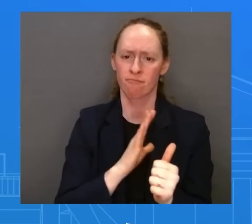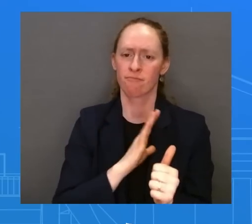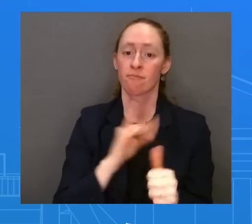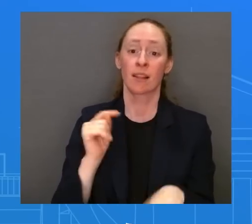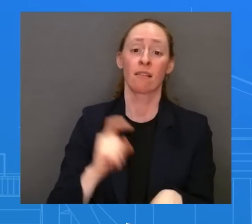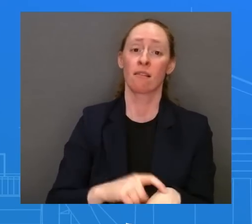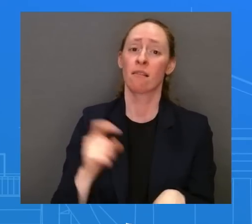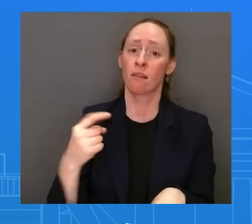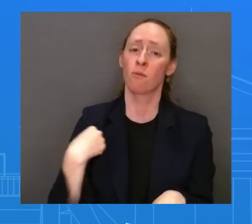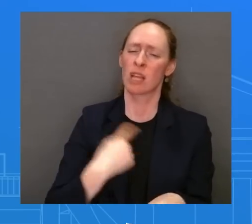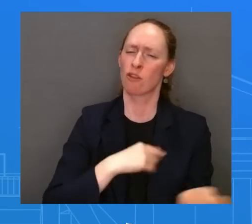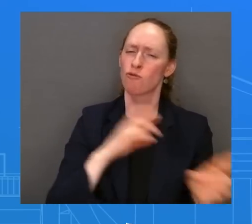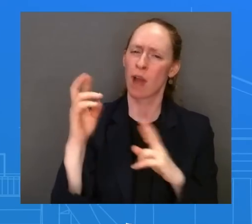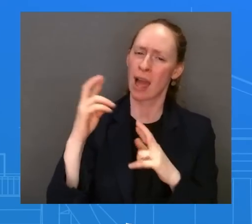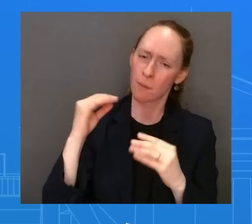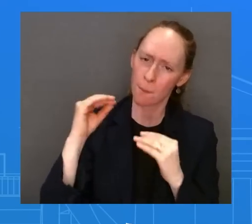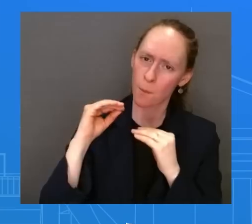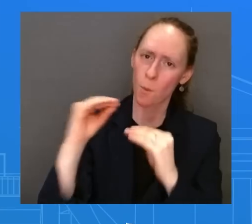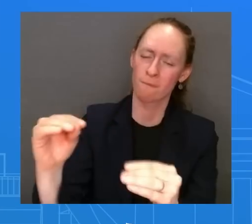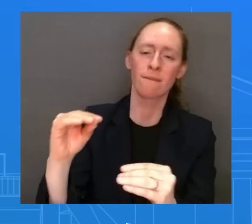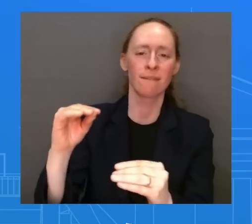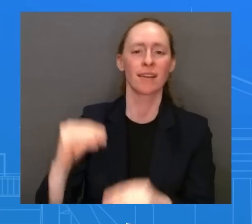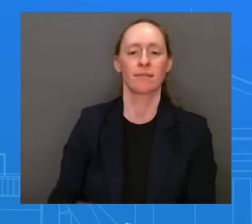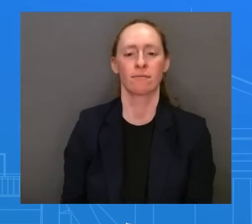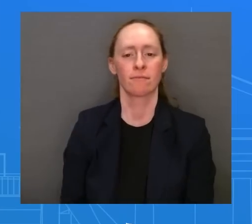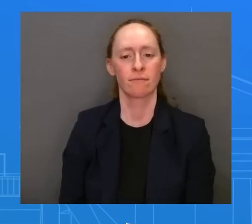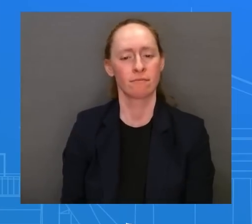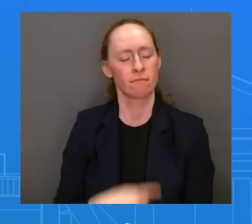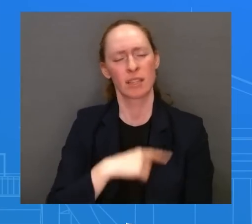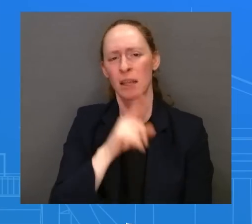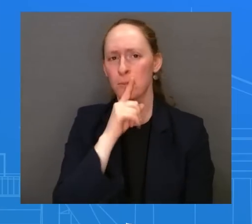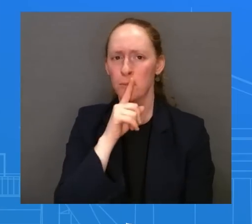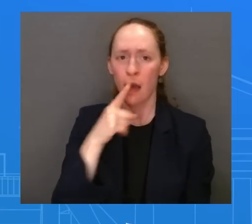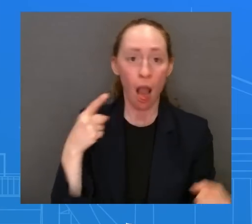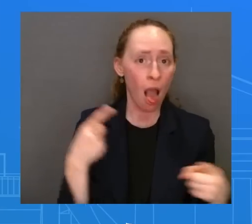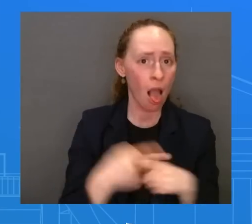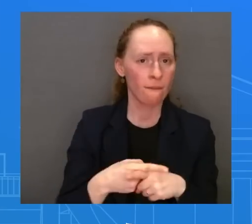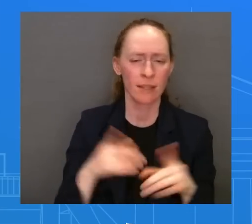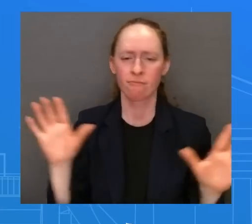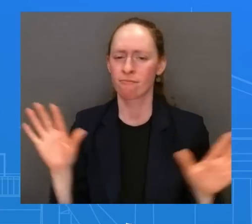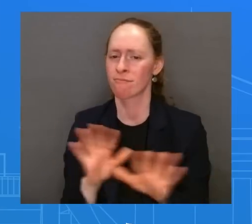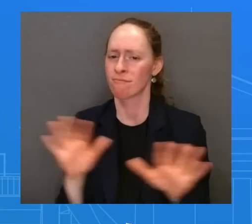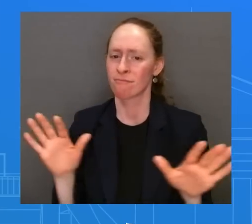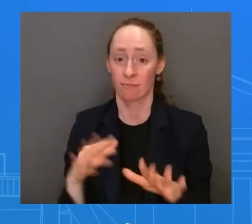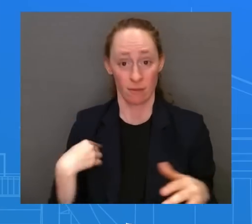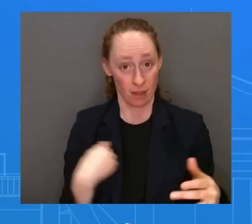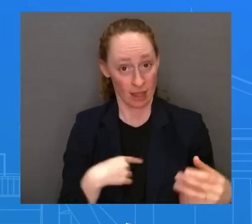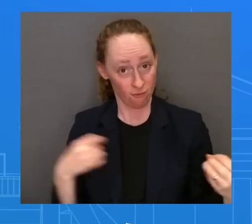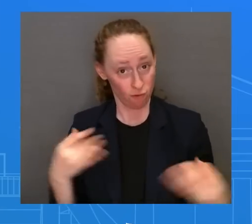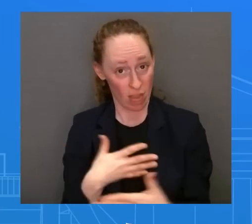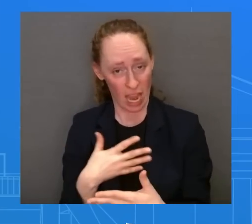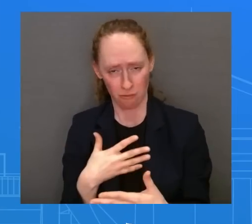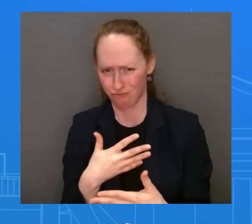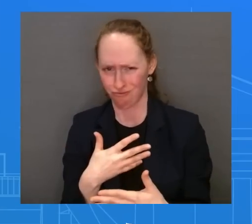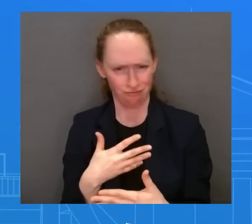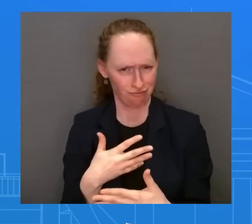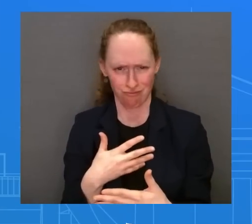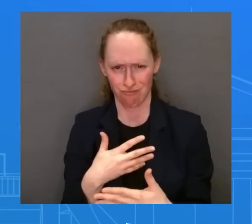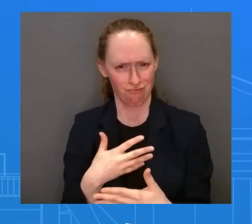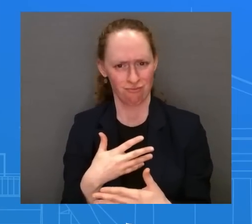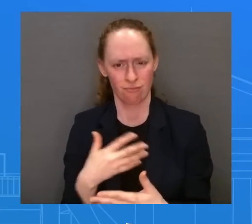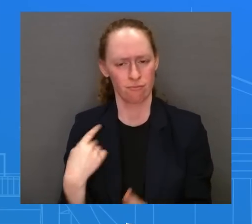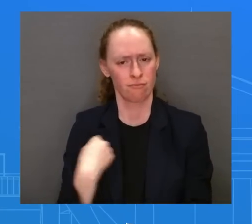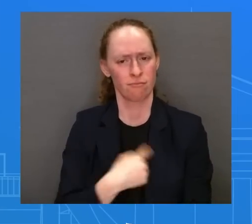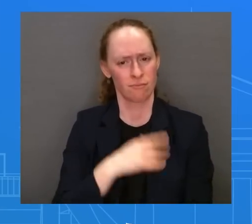all unabashed or we are we are unabashed and unafraid uh to make it clear to the Chinese that we're going to do what we have to do to protect our national security